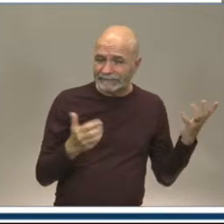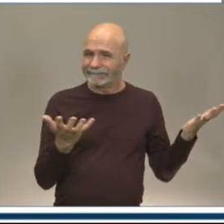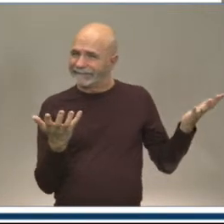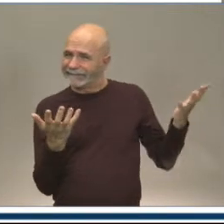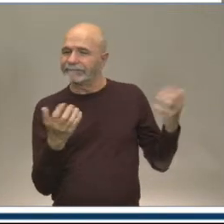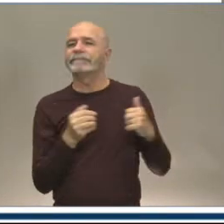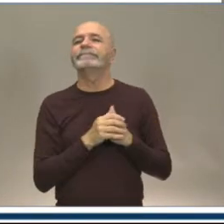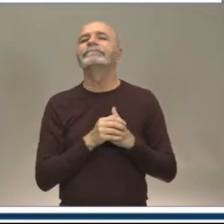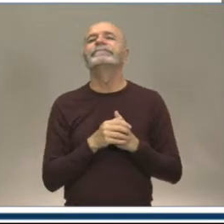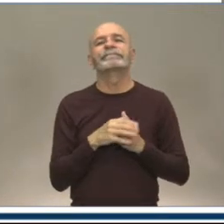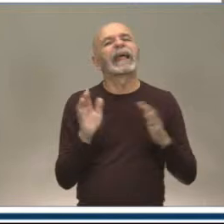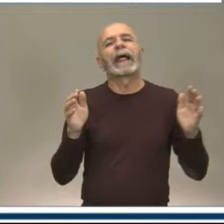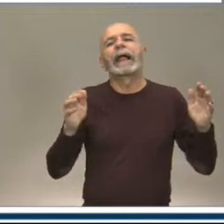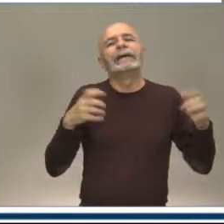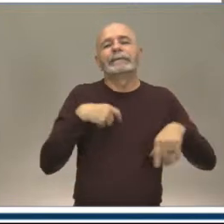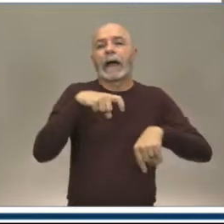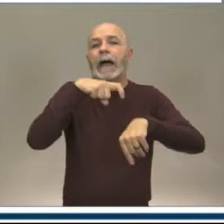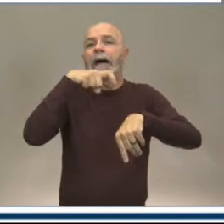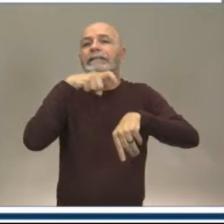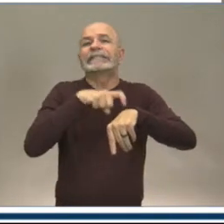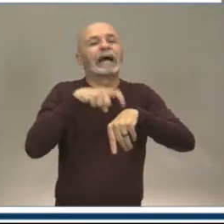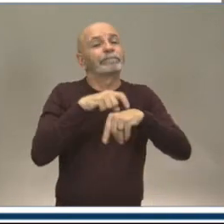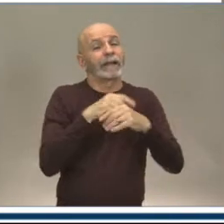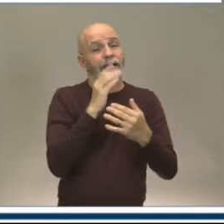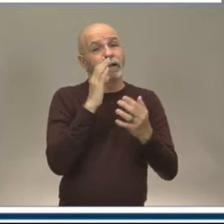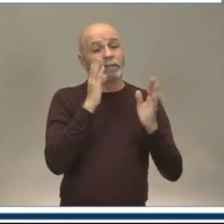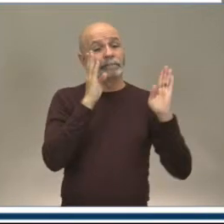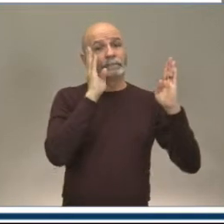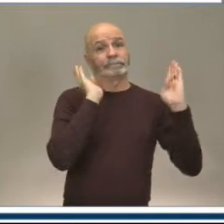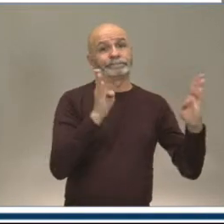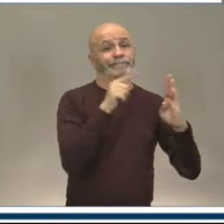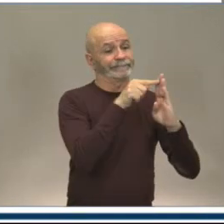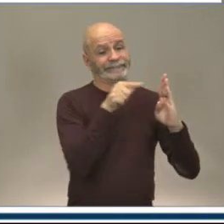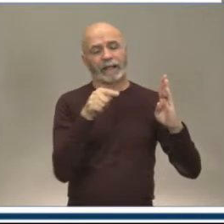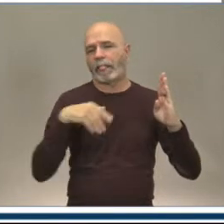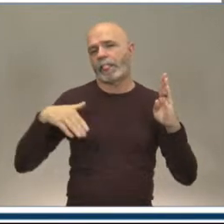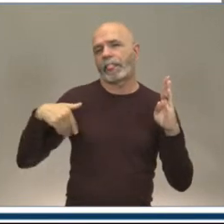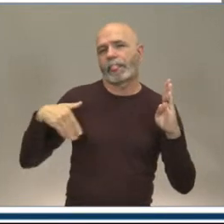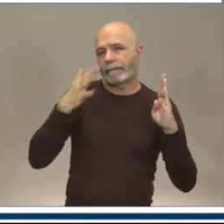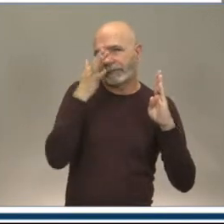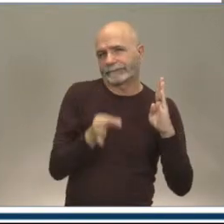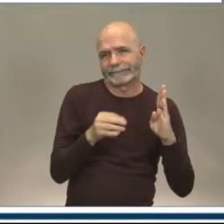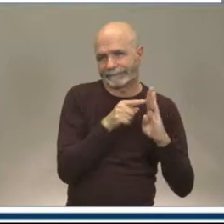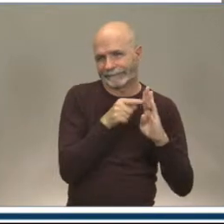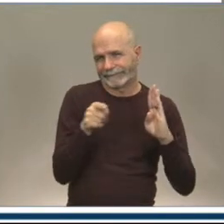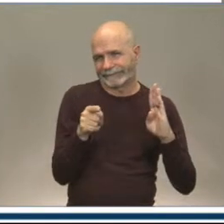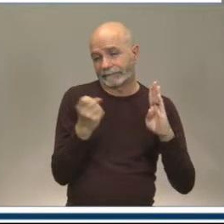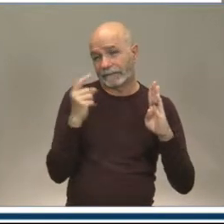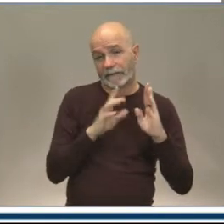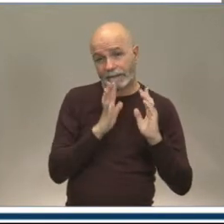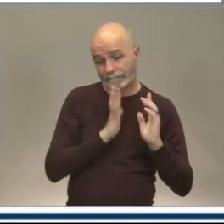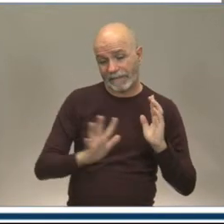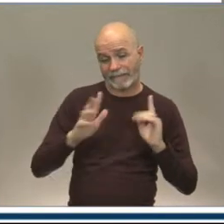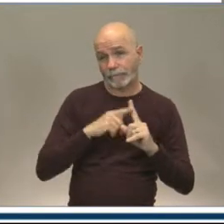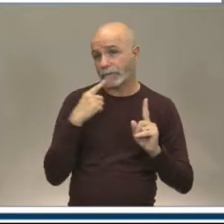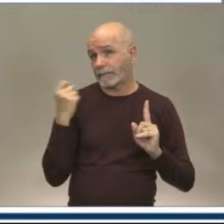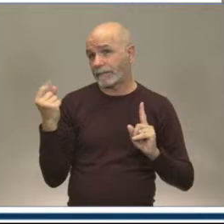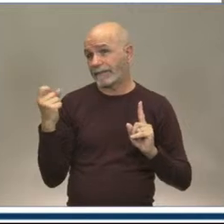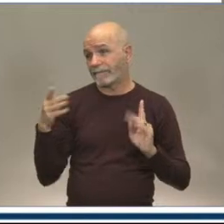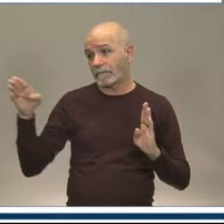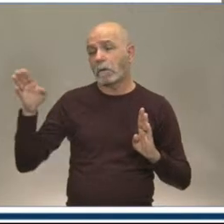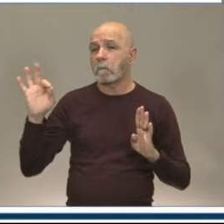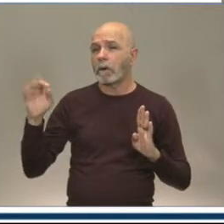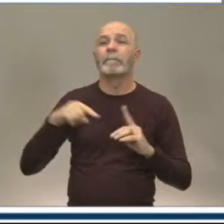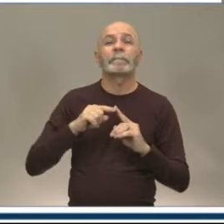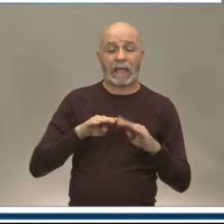there's no timeline on that. I was on a national call yesterday, and that question about under 5-year-olds when they might get vaccinated. There's no